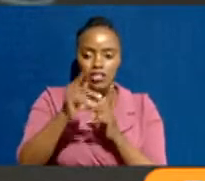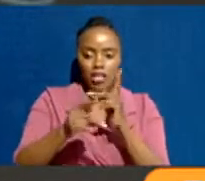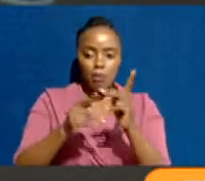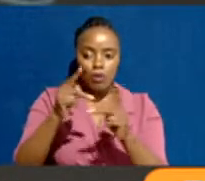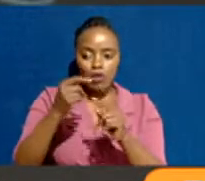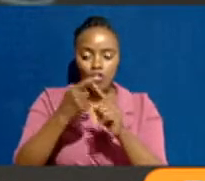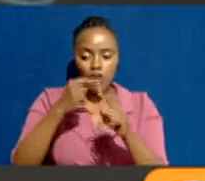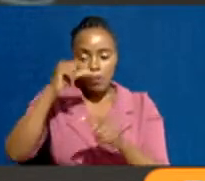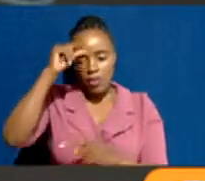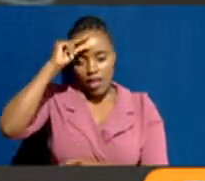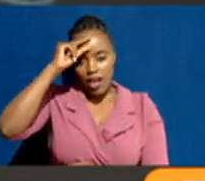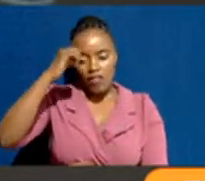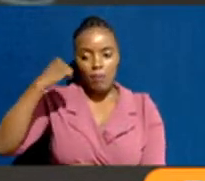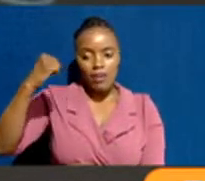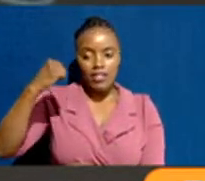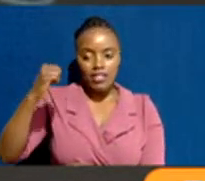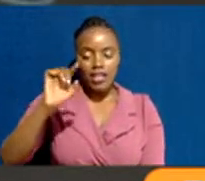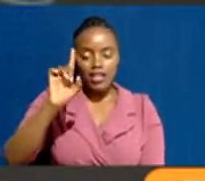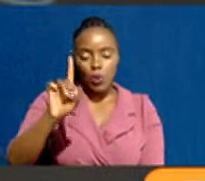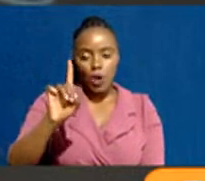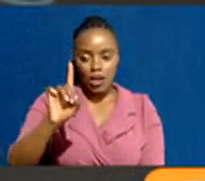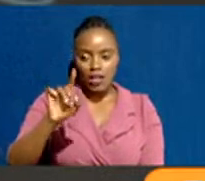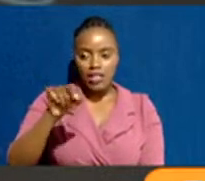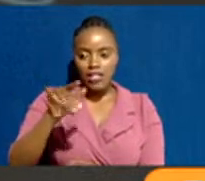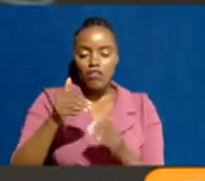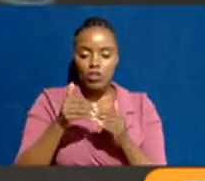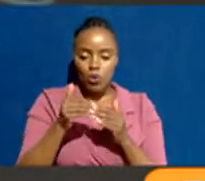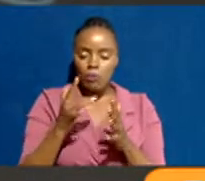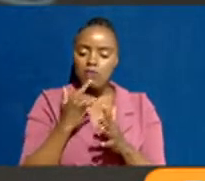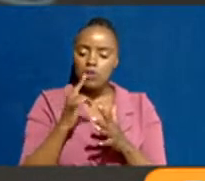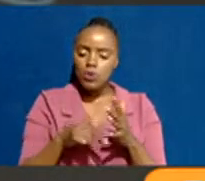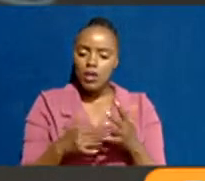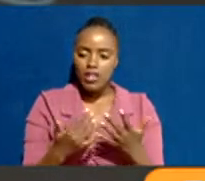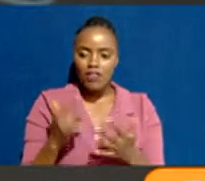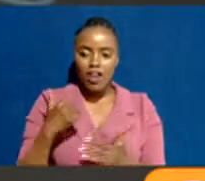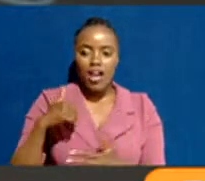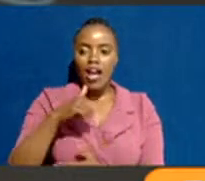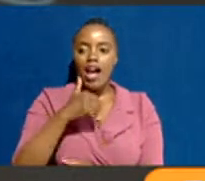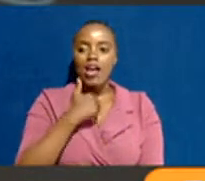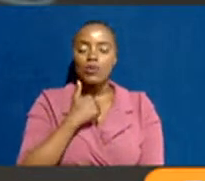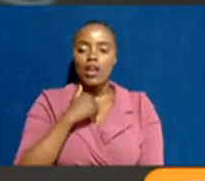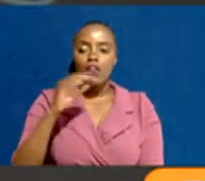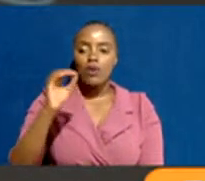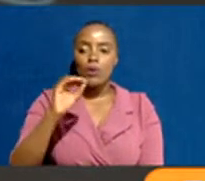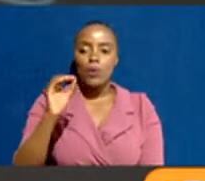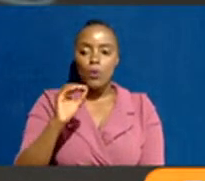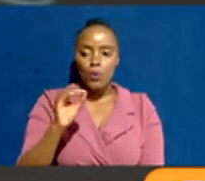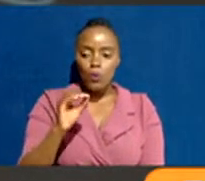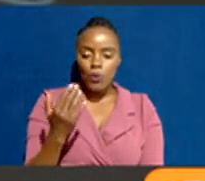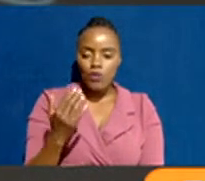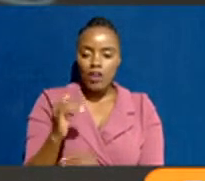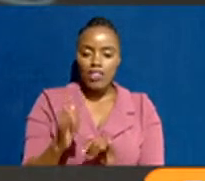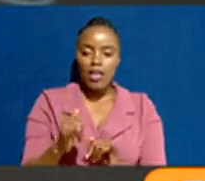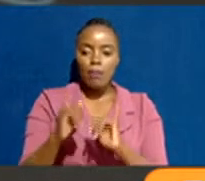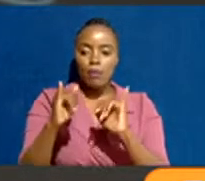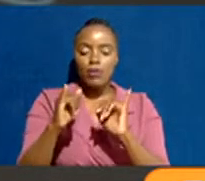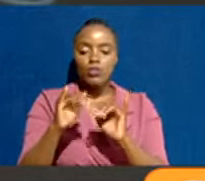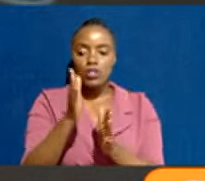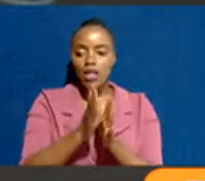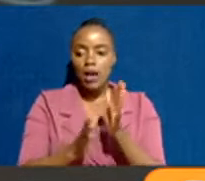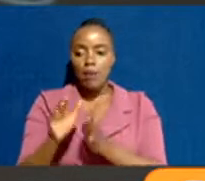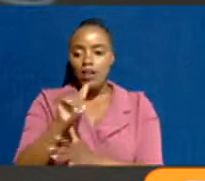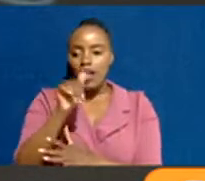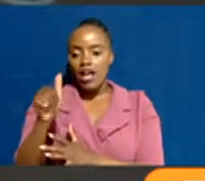from the government side. One of them was open with me and told me, Manuel, we don't have a costed implementation plan. The other one